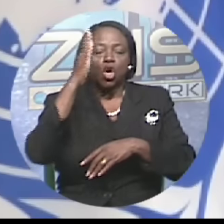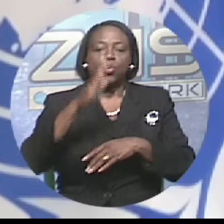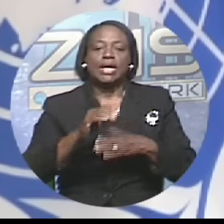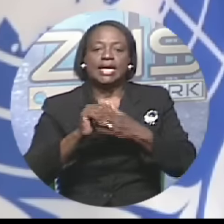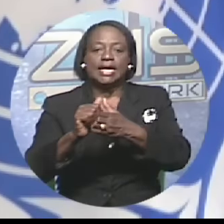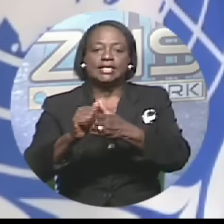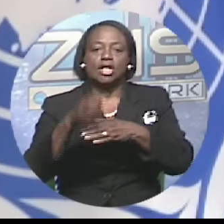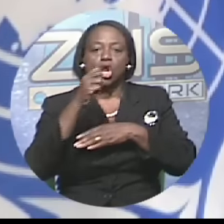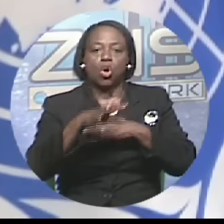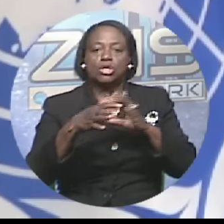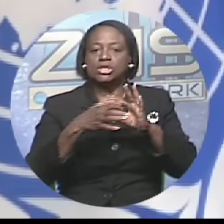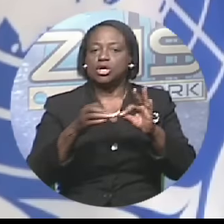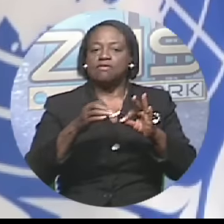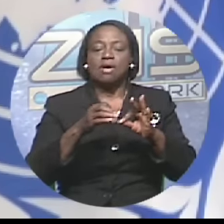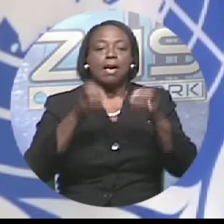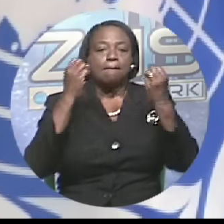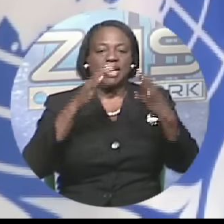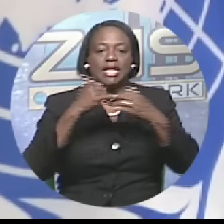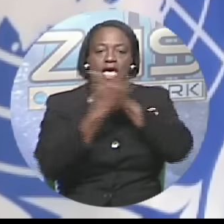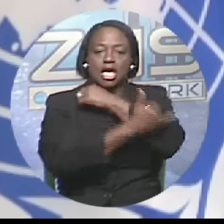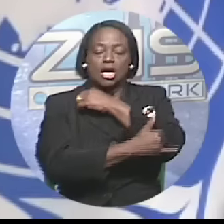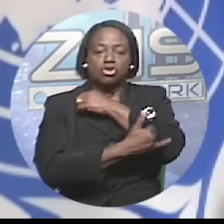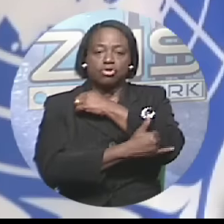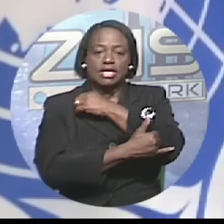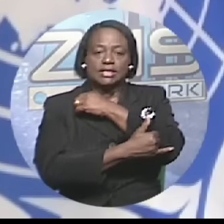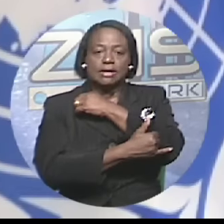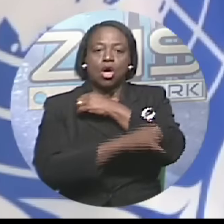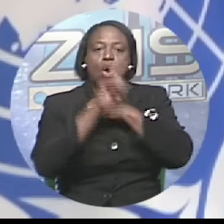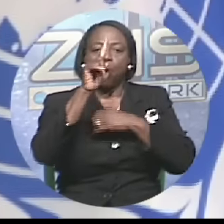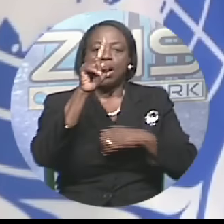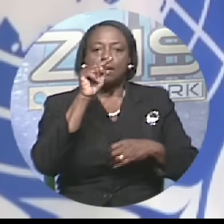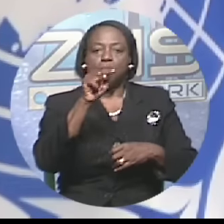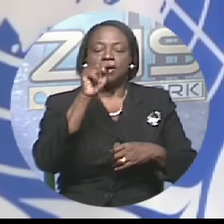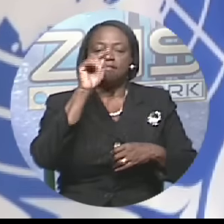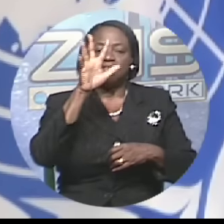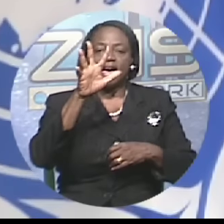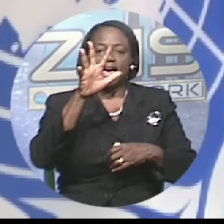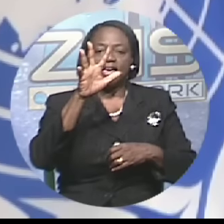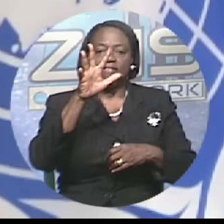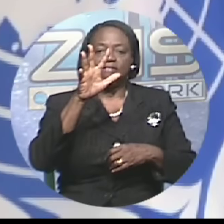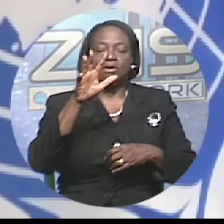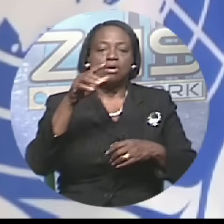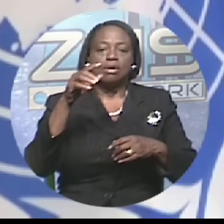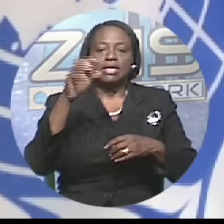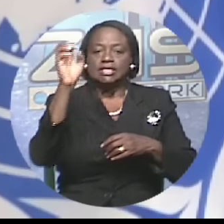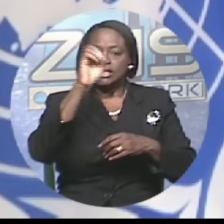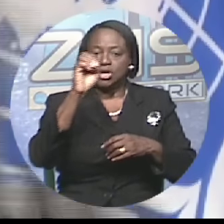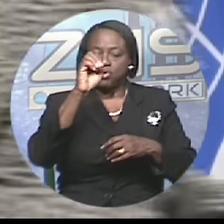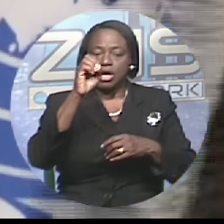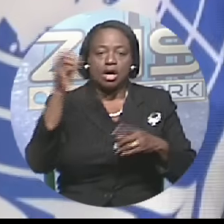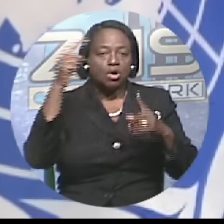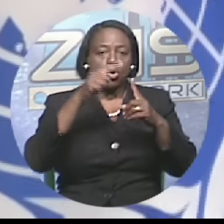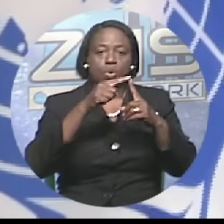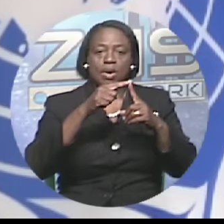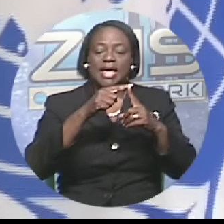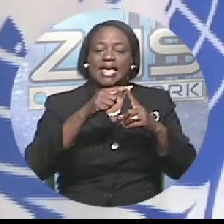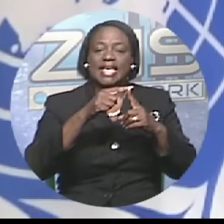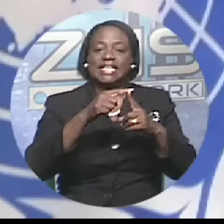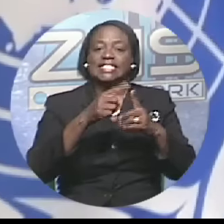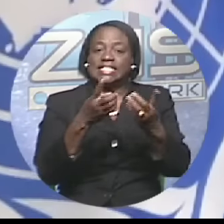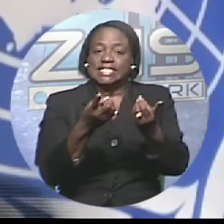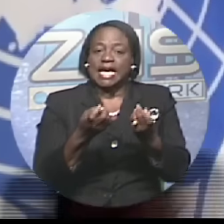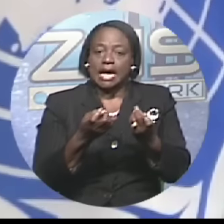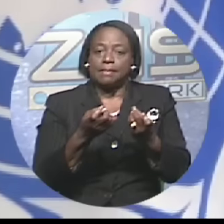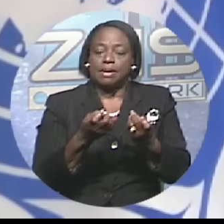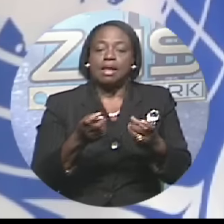the loss of entire countries. And a 1.5 degree goal is not only desirable, it is achievable